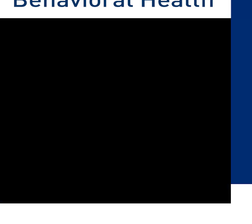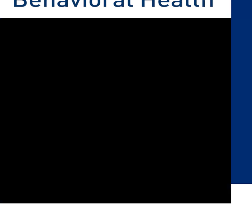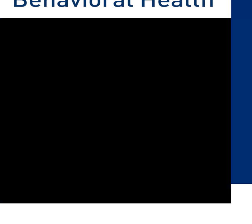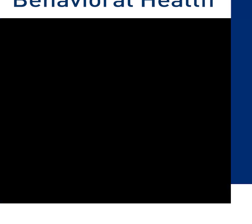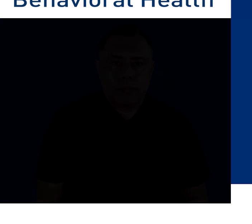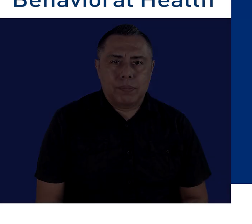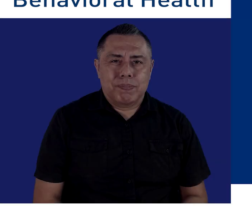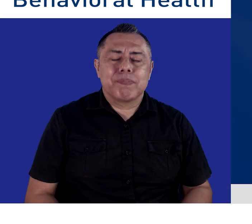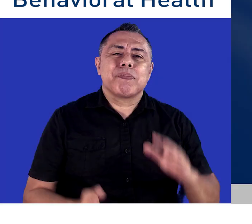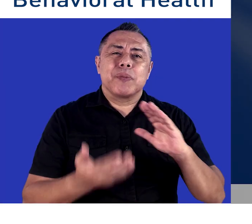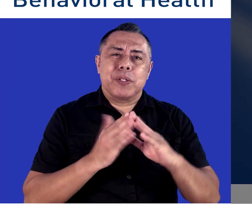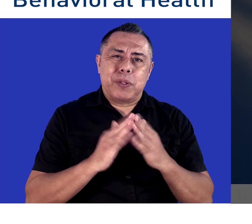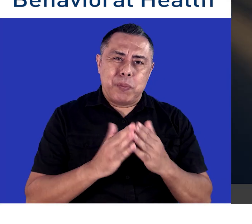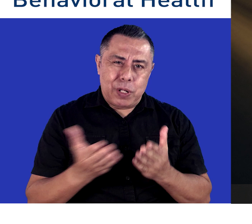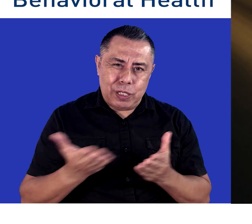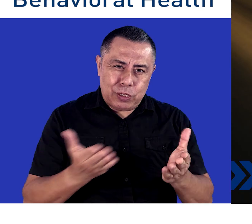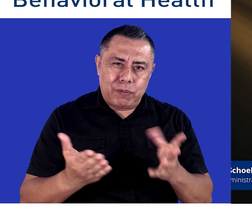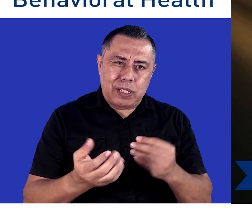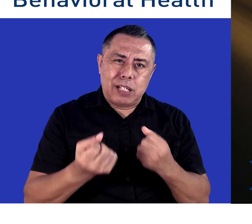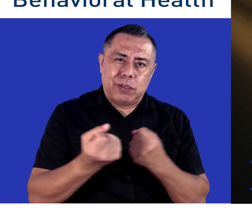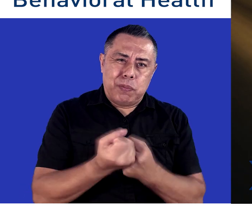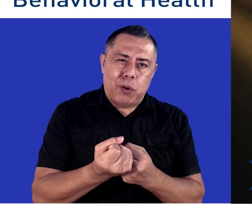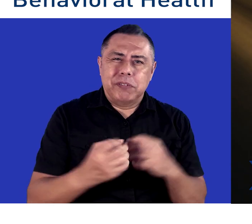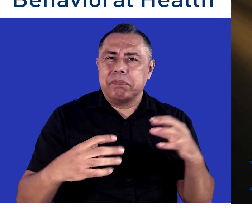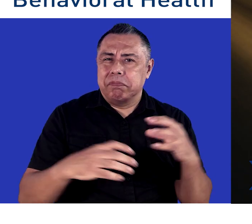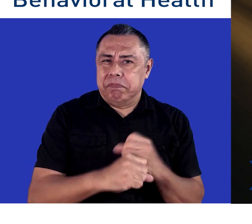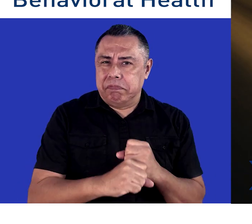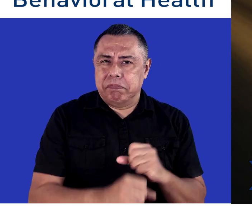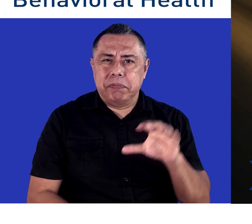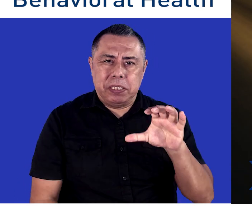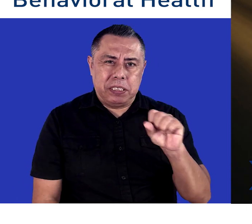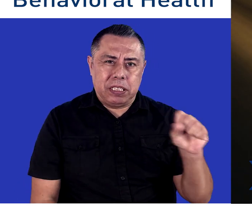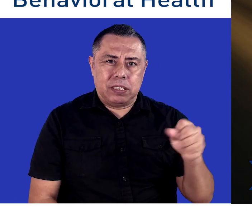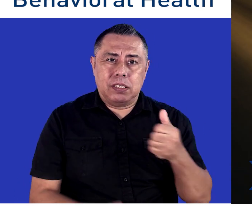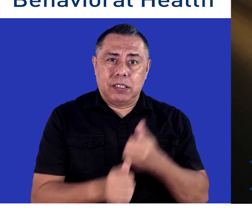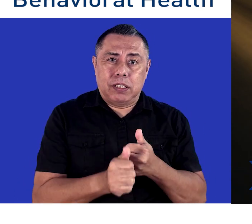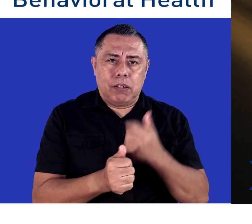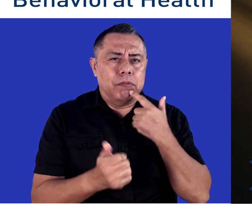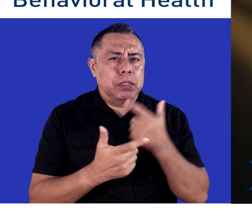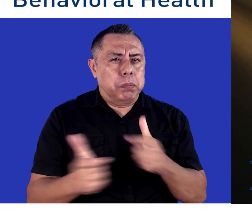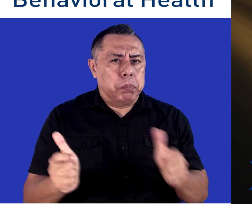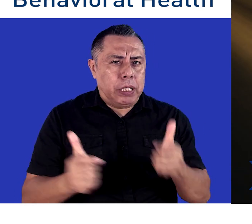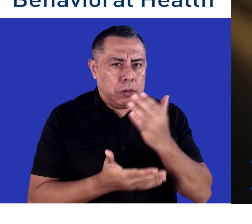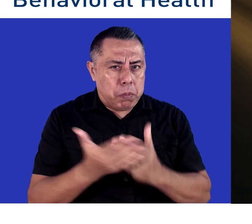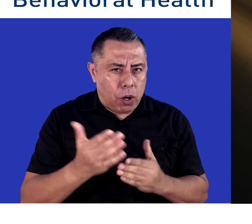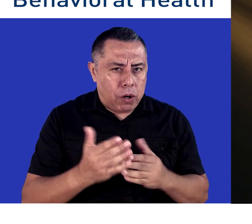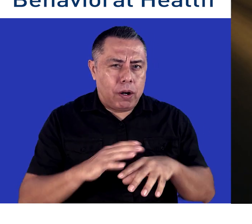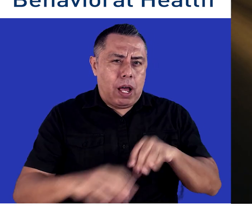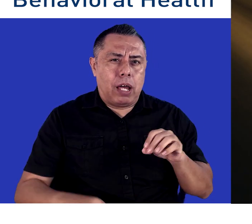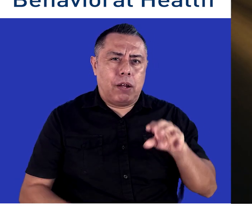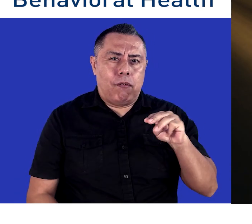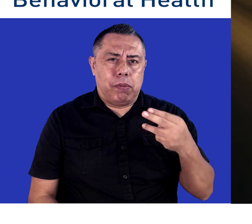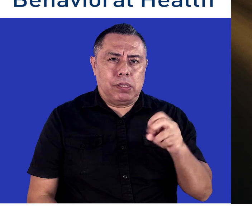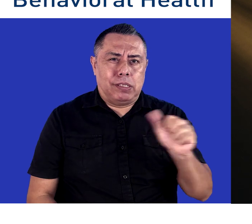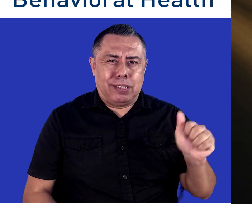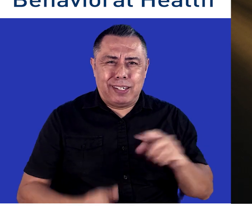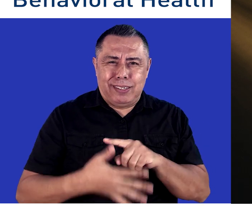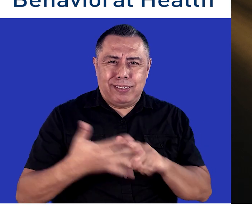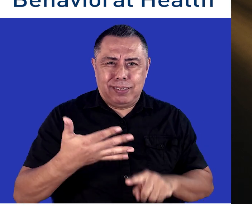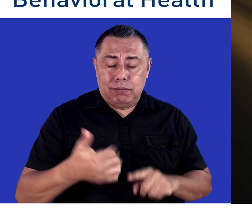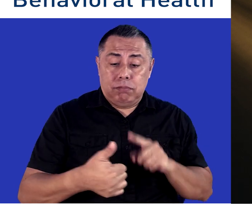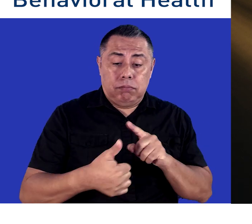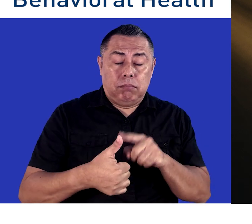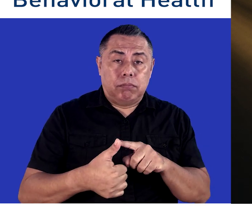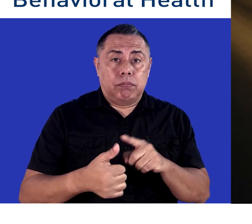Community Services and Supports, or CSS for short, is the largest of the MHSA components